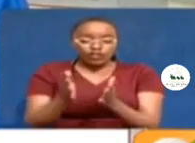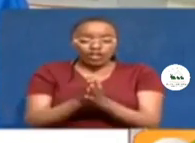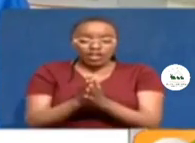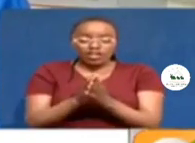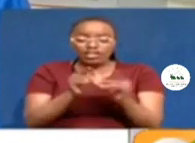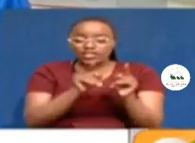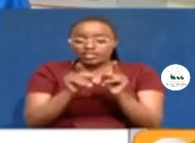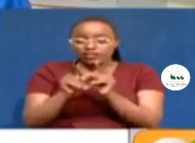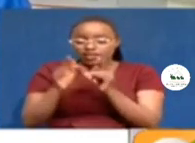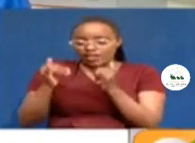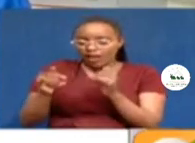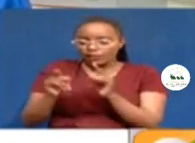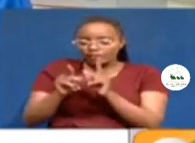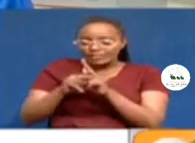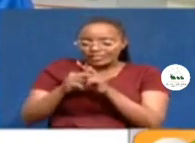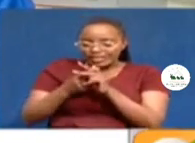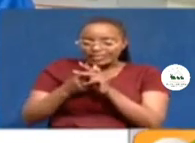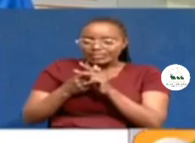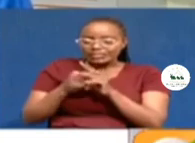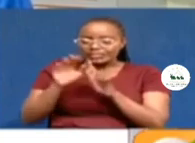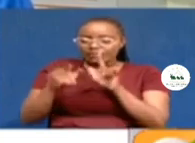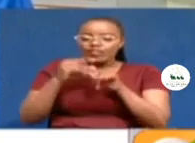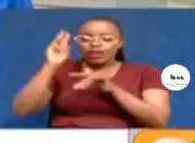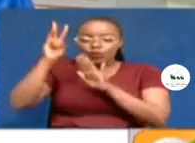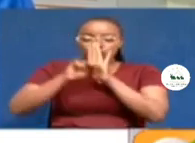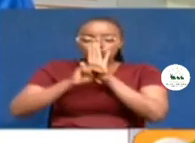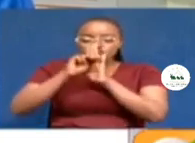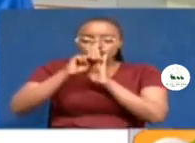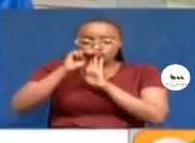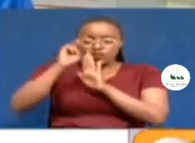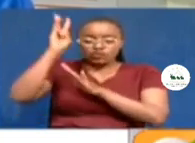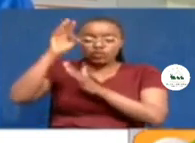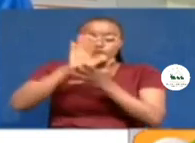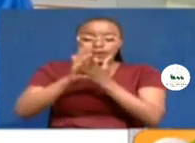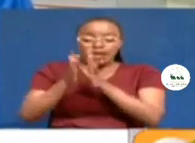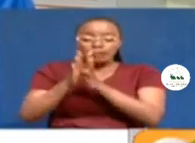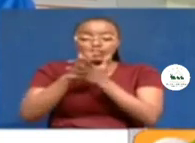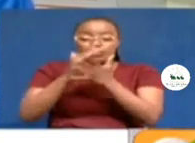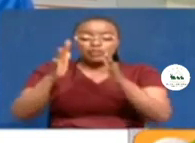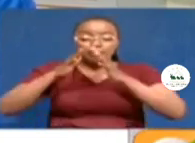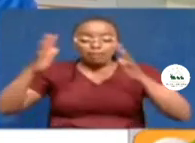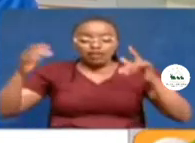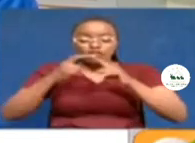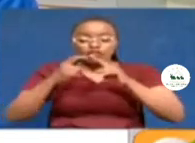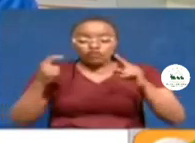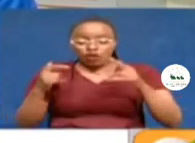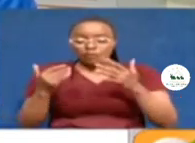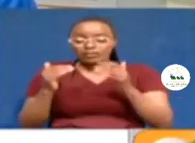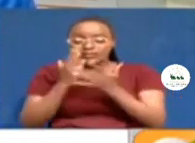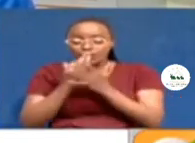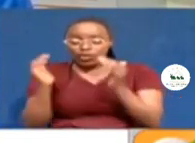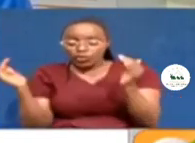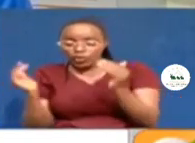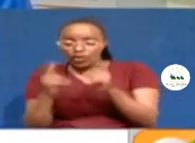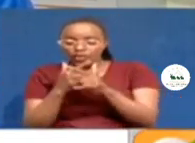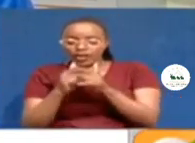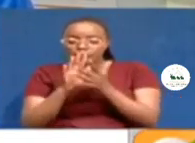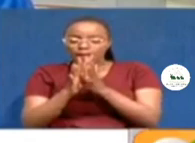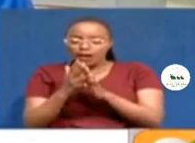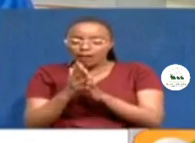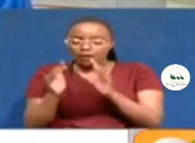its puppy stages. It's going to mature into some kind of dogmatism, from puppyism to